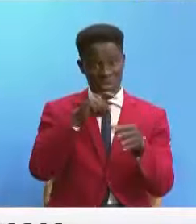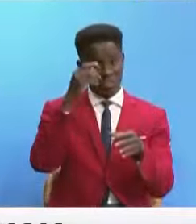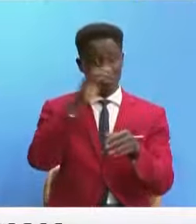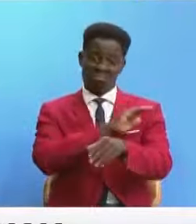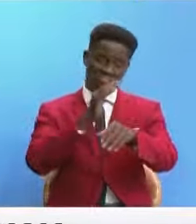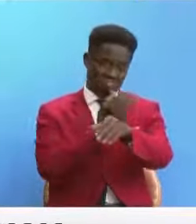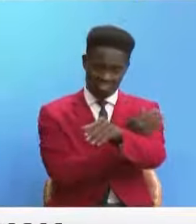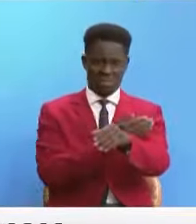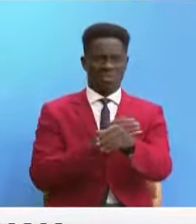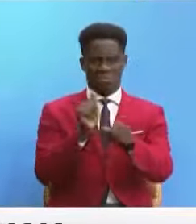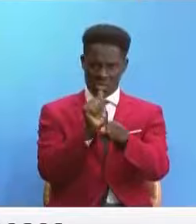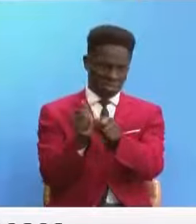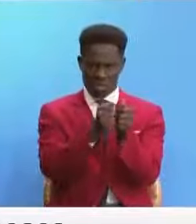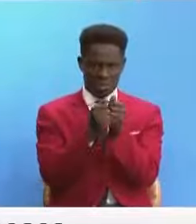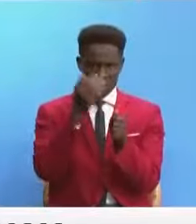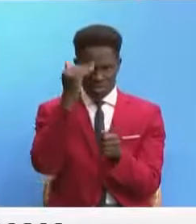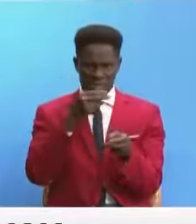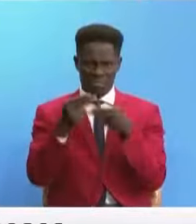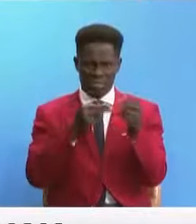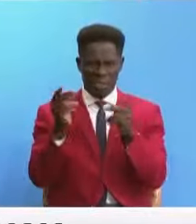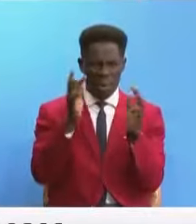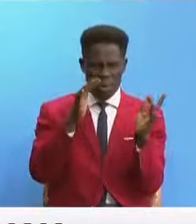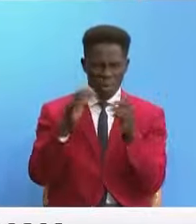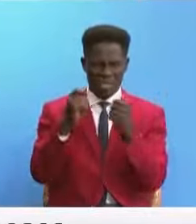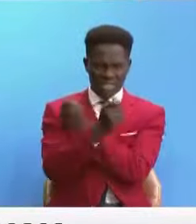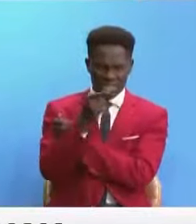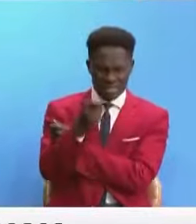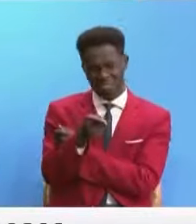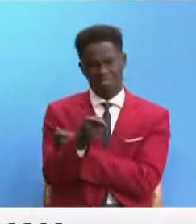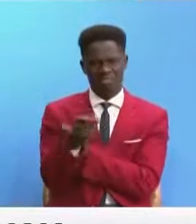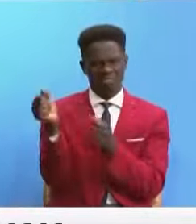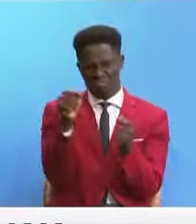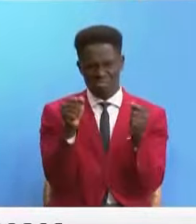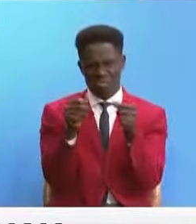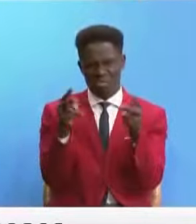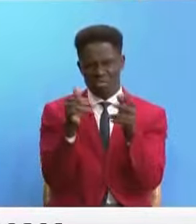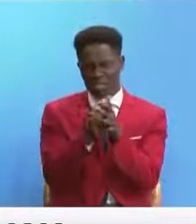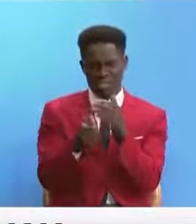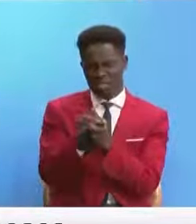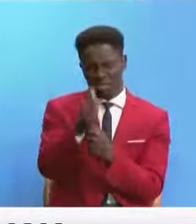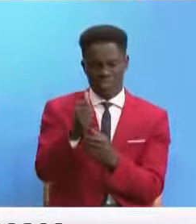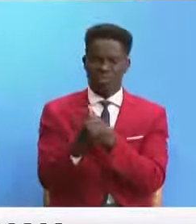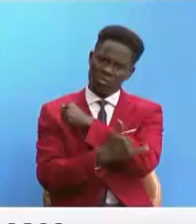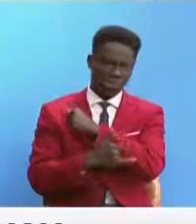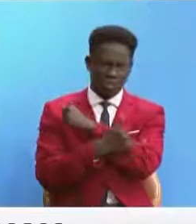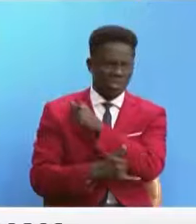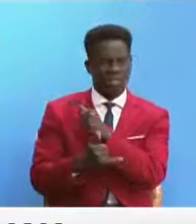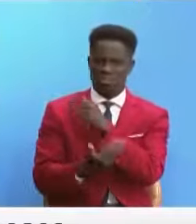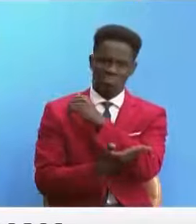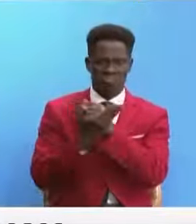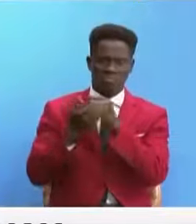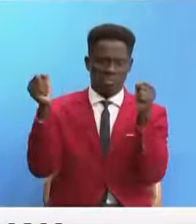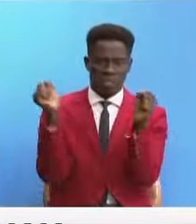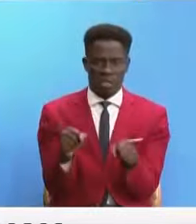the harsh effects of climate change have negatively affected all sectors of the economy. He has implored the private sector and